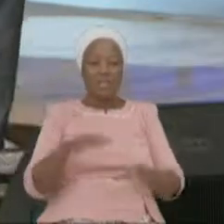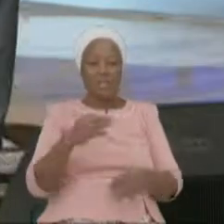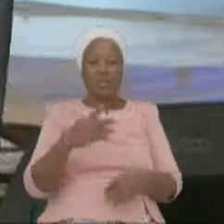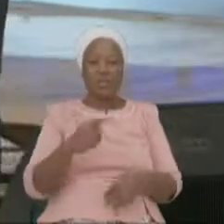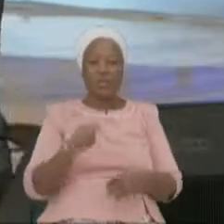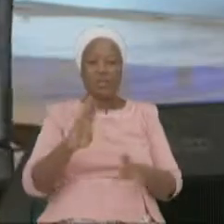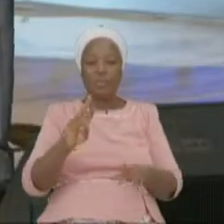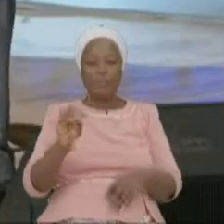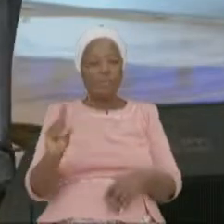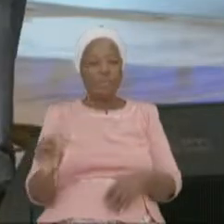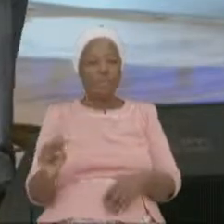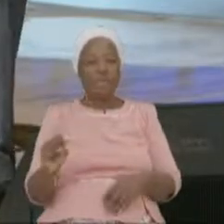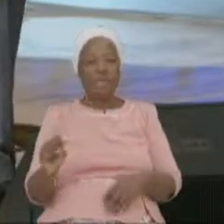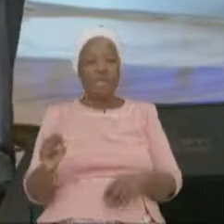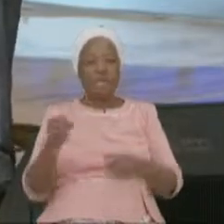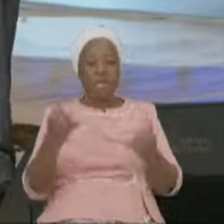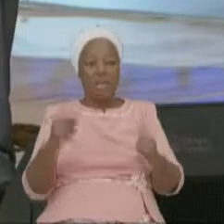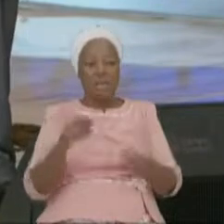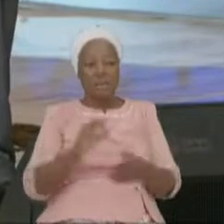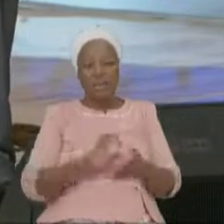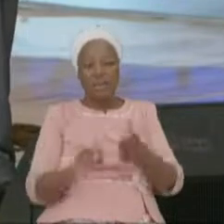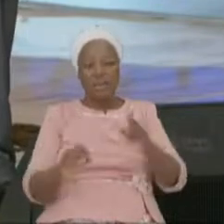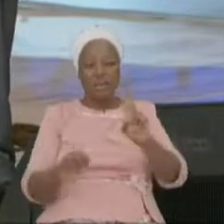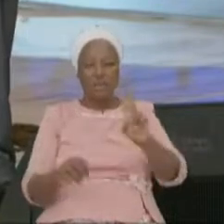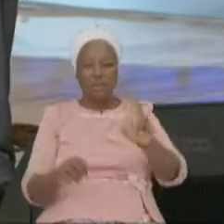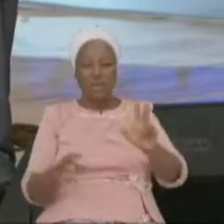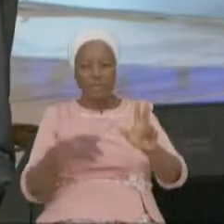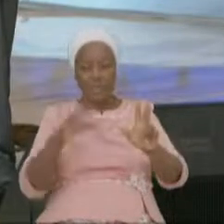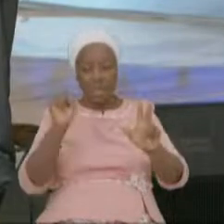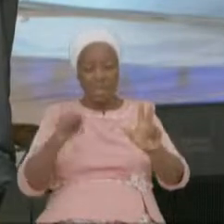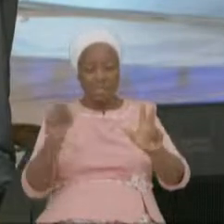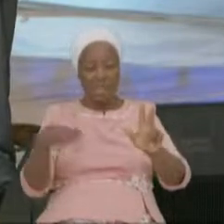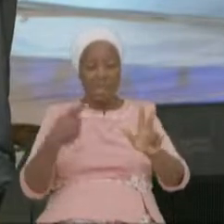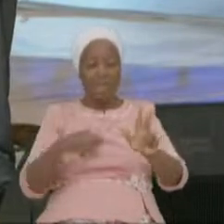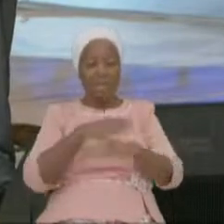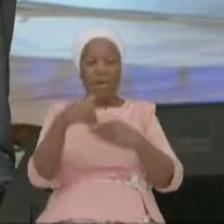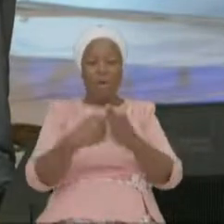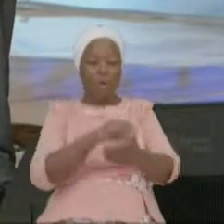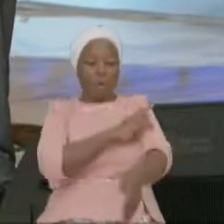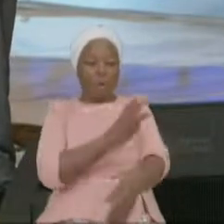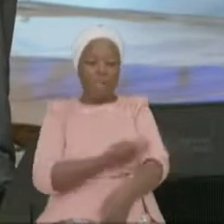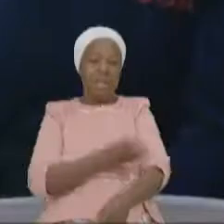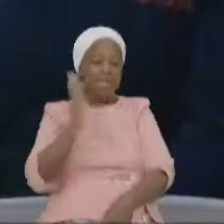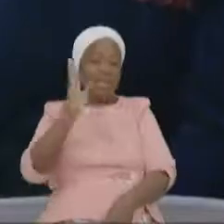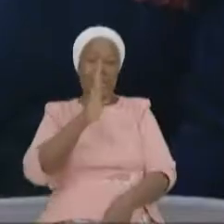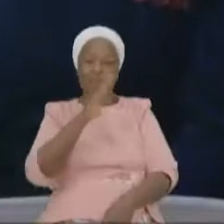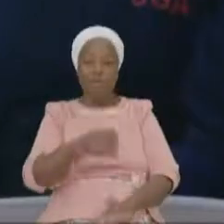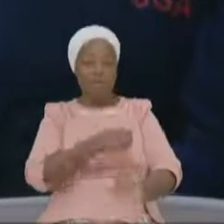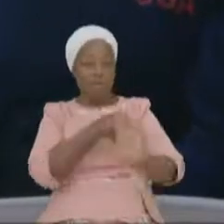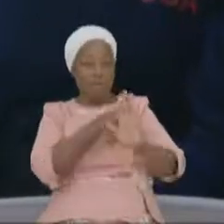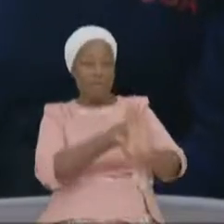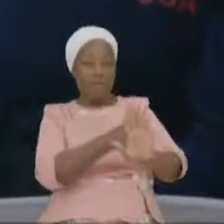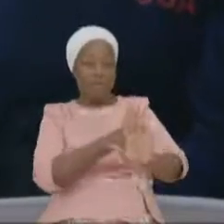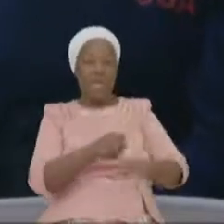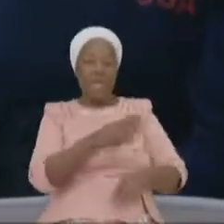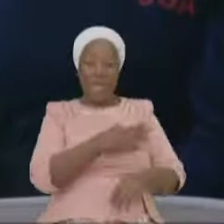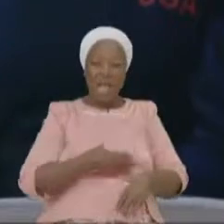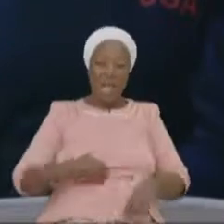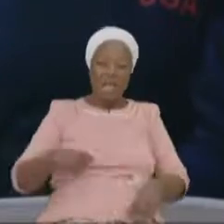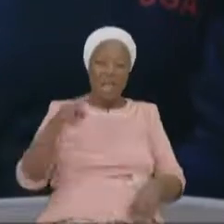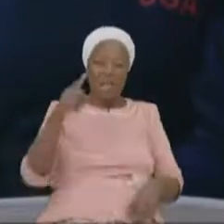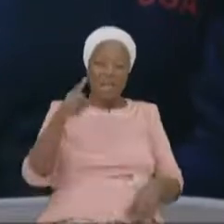25, it says, yea, the Almighty shall be thy defense, and thou